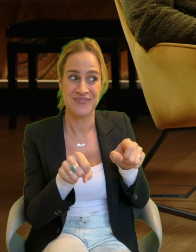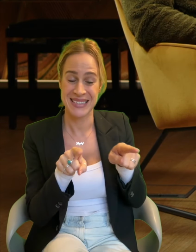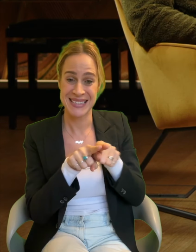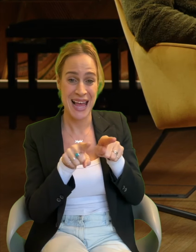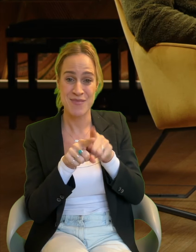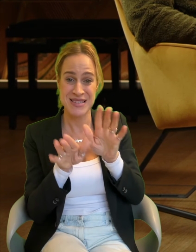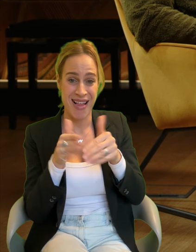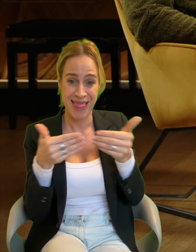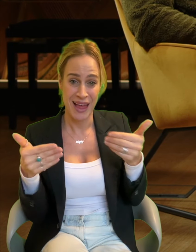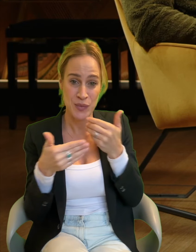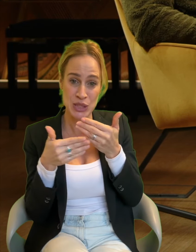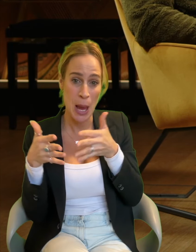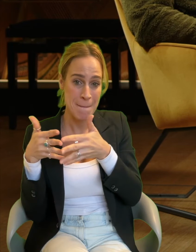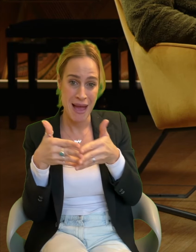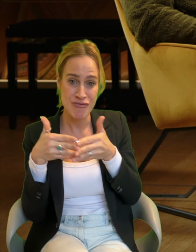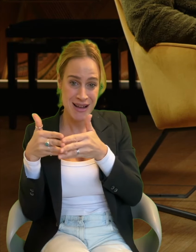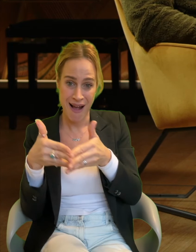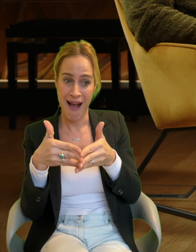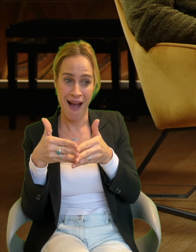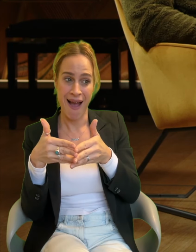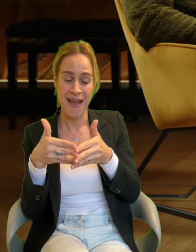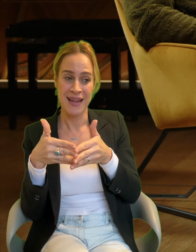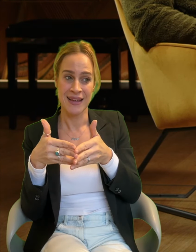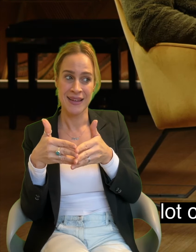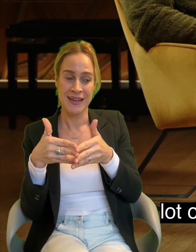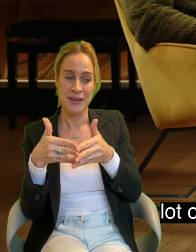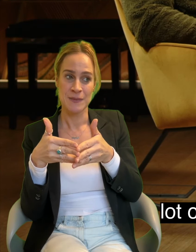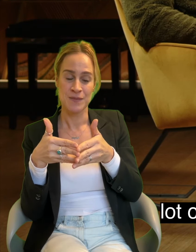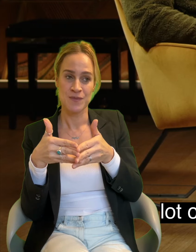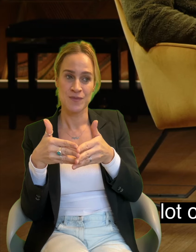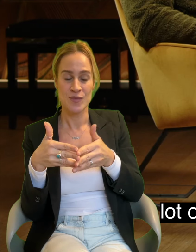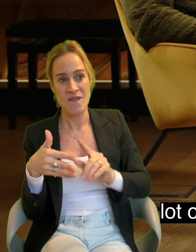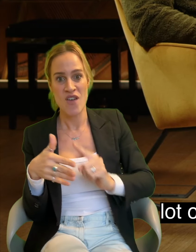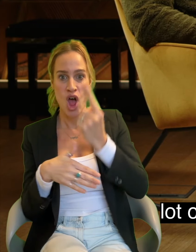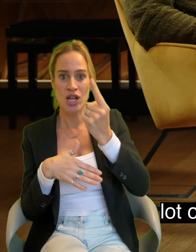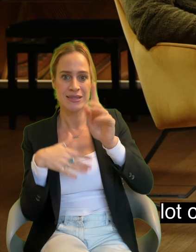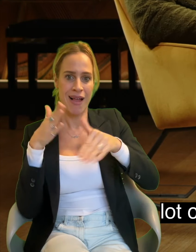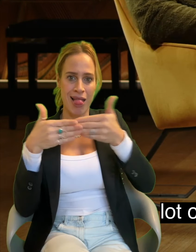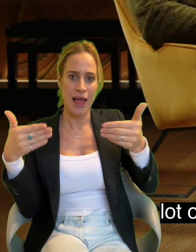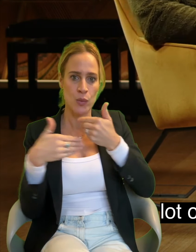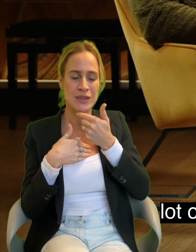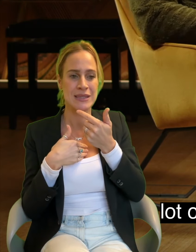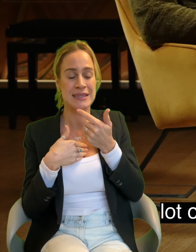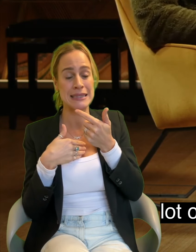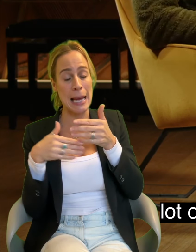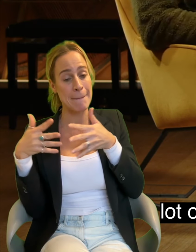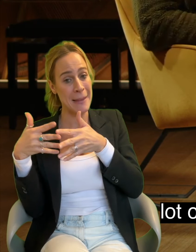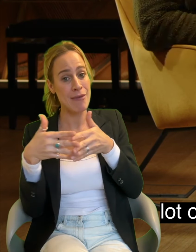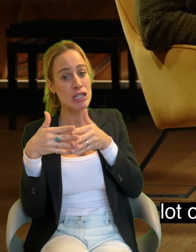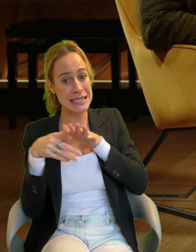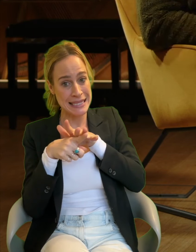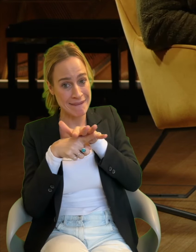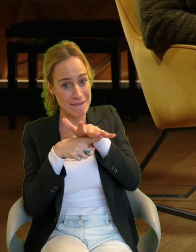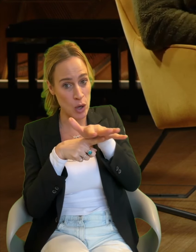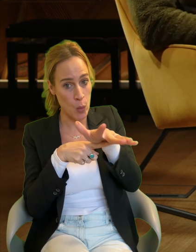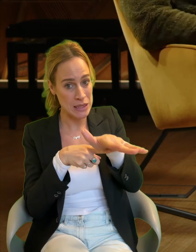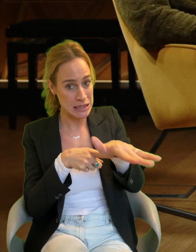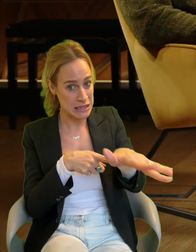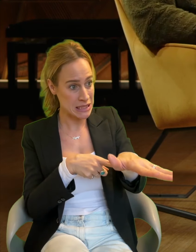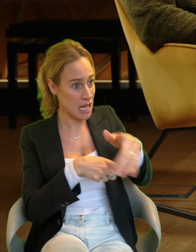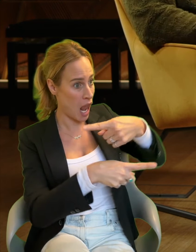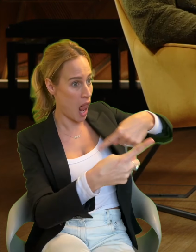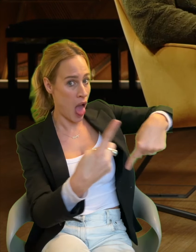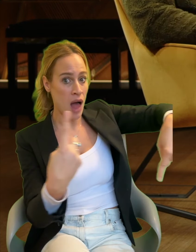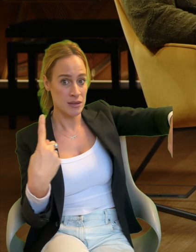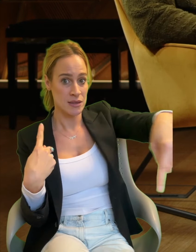that. And when sign language came out, like America influenced a lot of the sign languages that exist